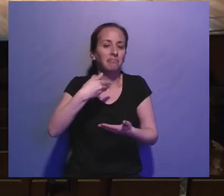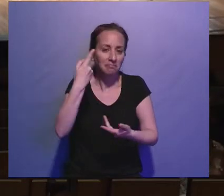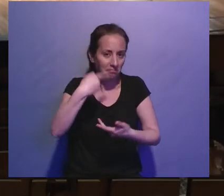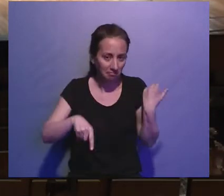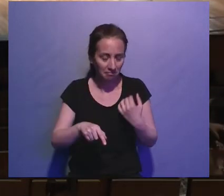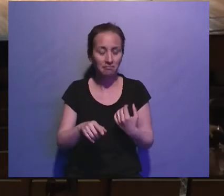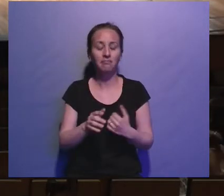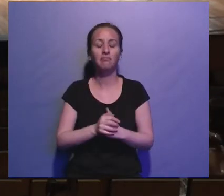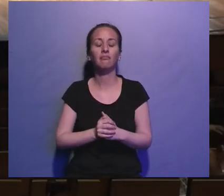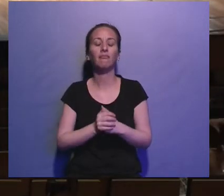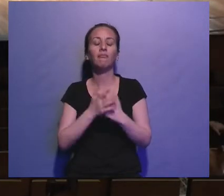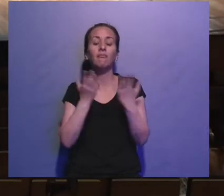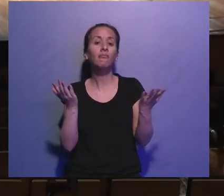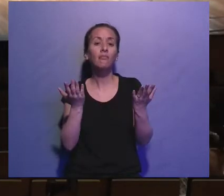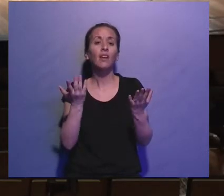issue.